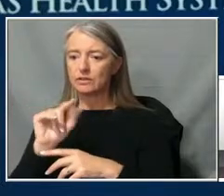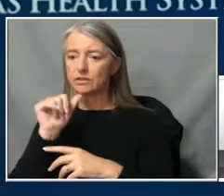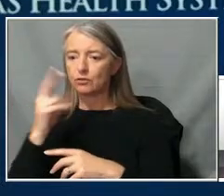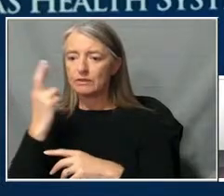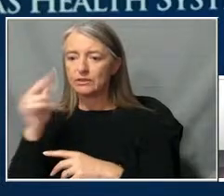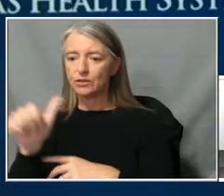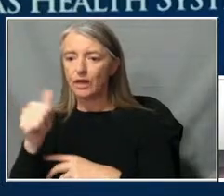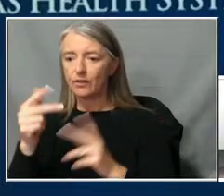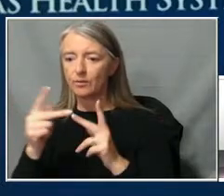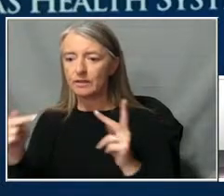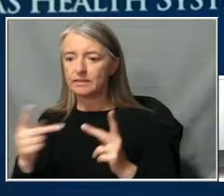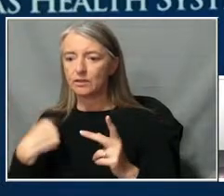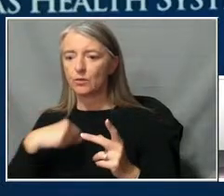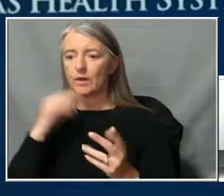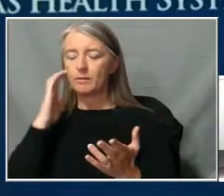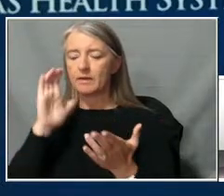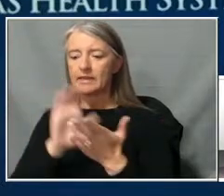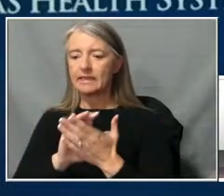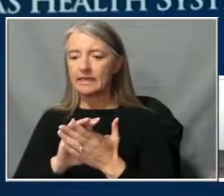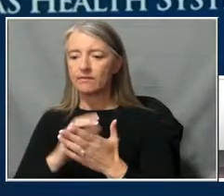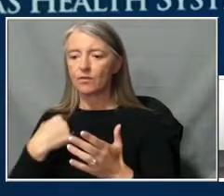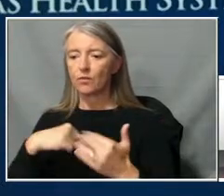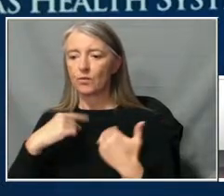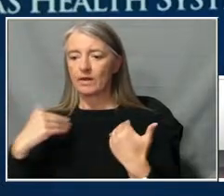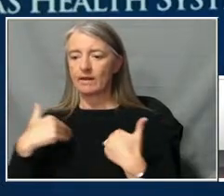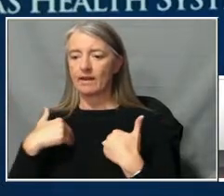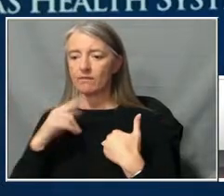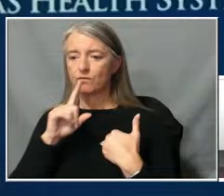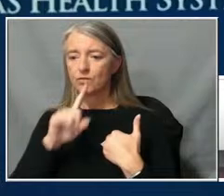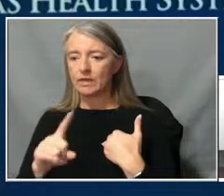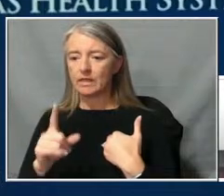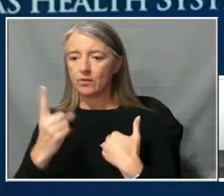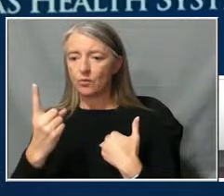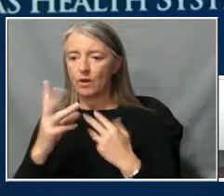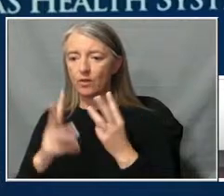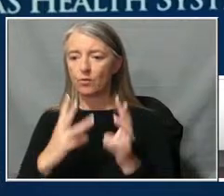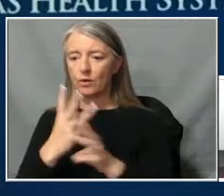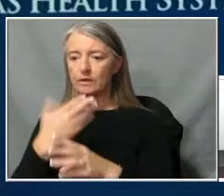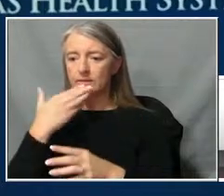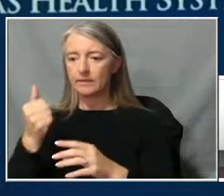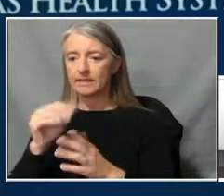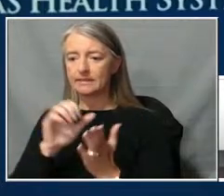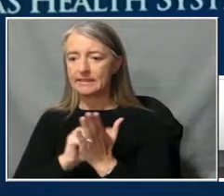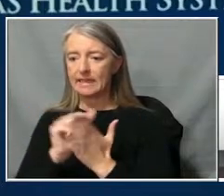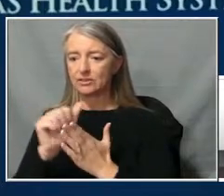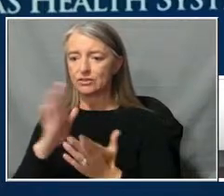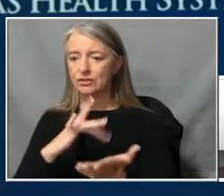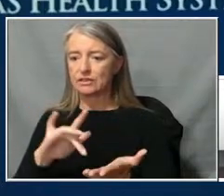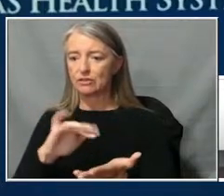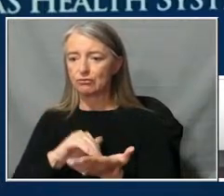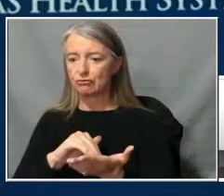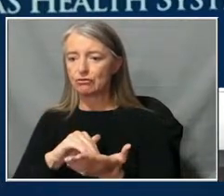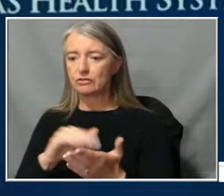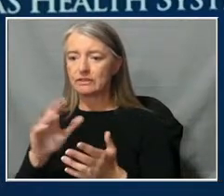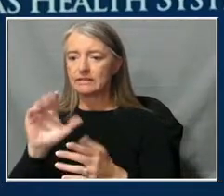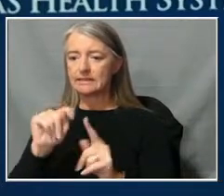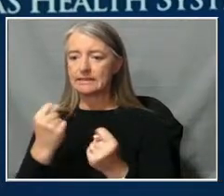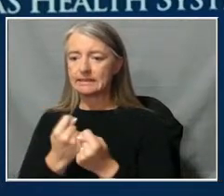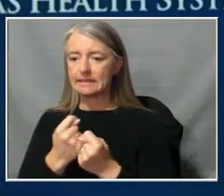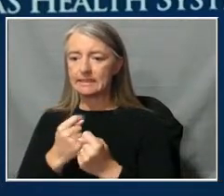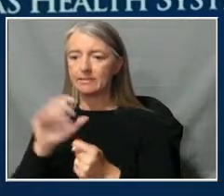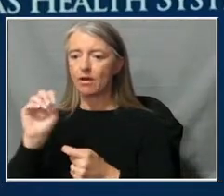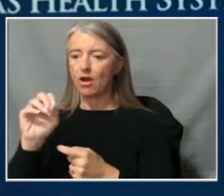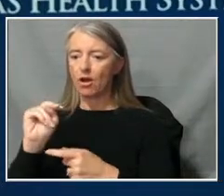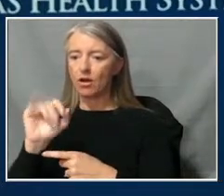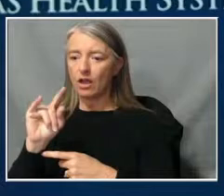And we believe that we have really one of the world's best cancer centers, and the team, the radiation oncology team,